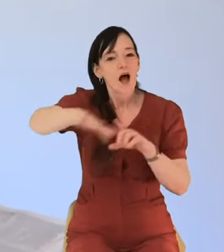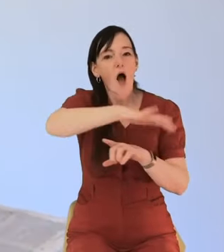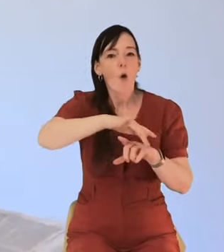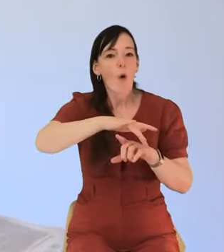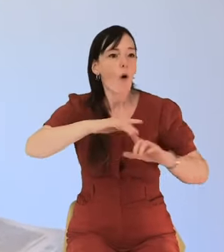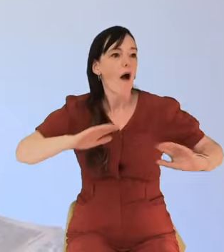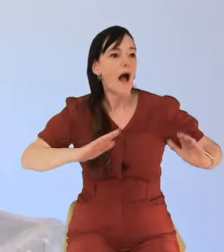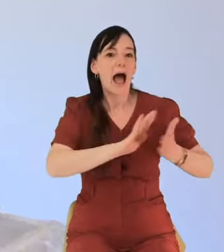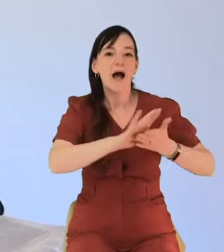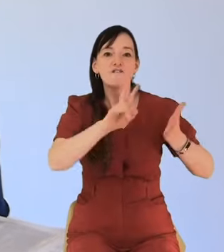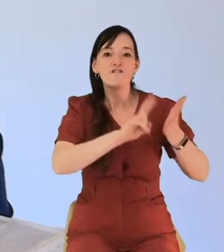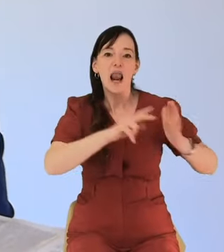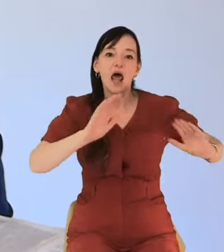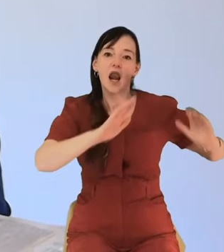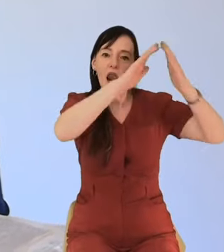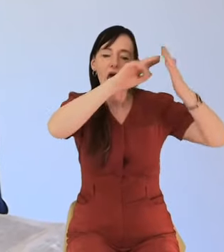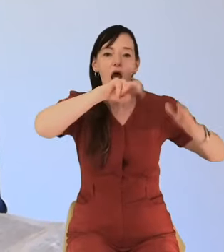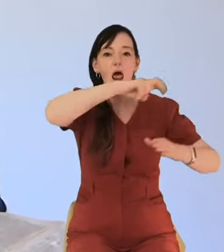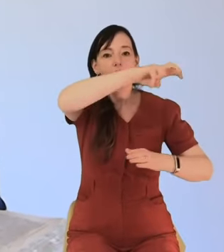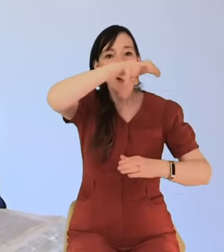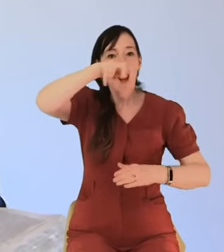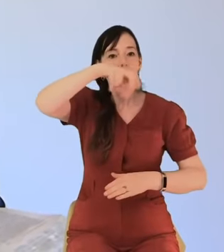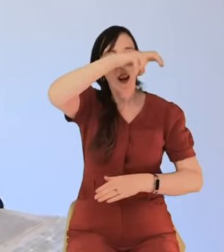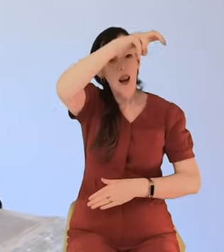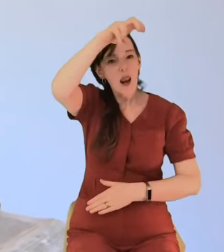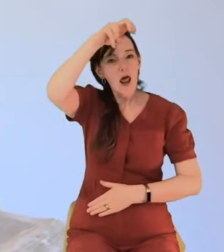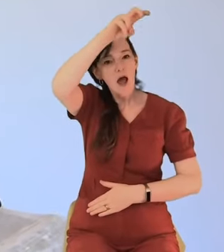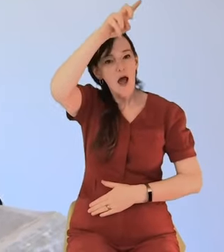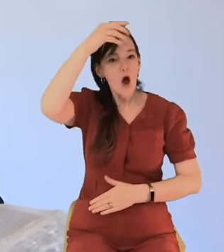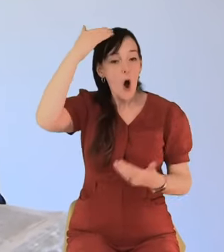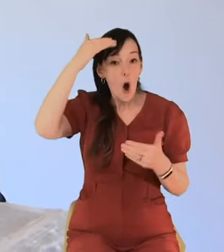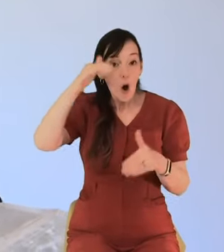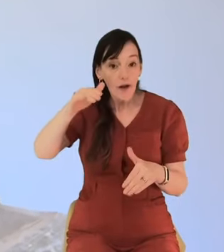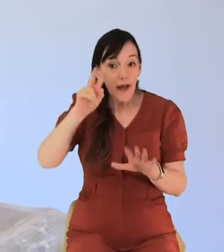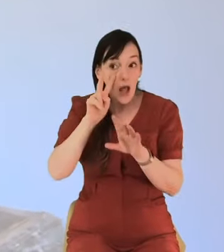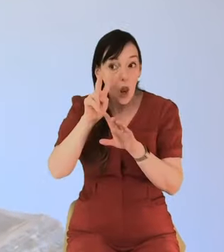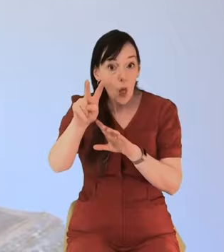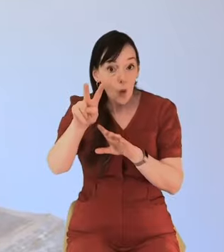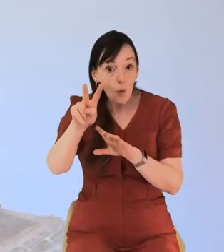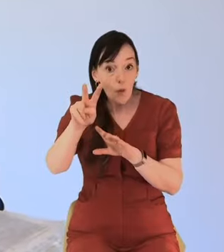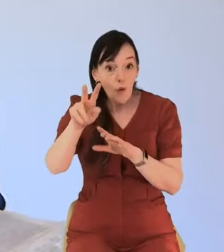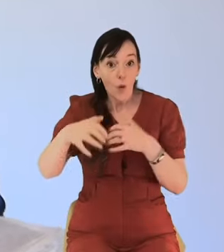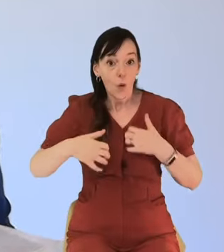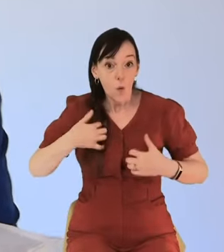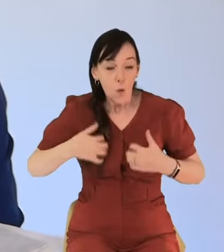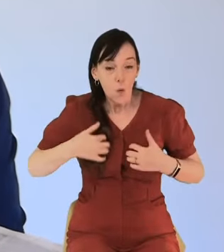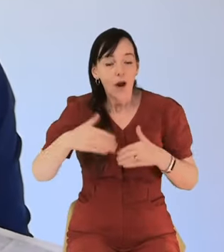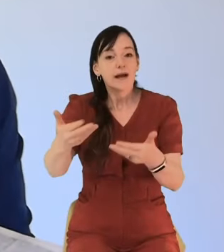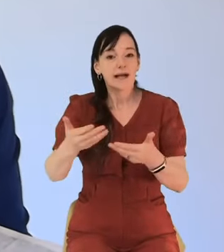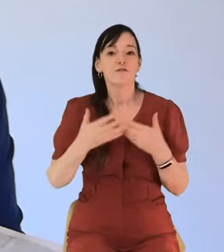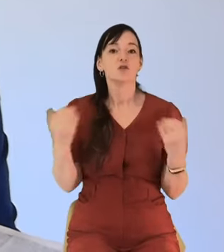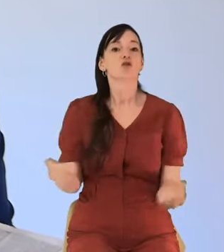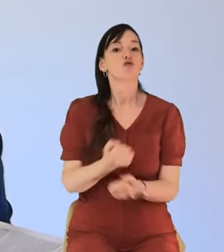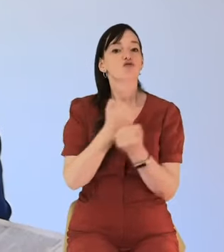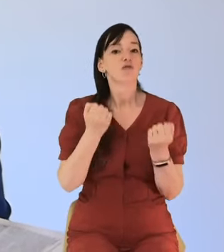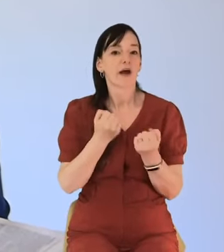just take in the view of Buttermere. Having a holiday to look forward to in the future gives you